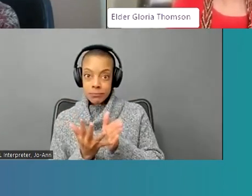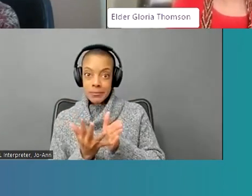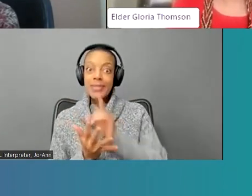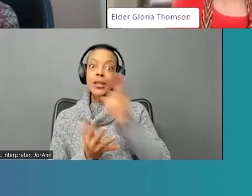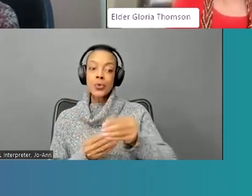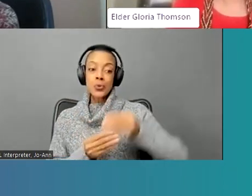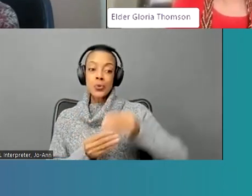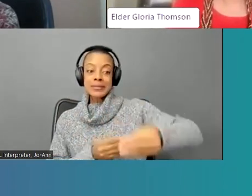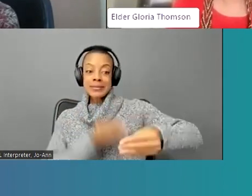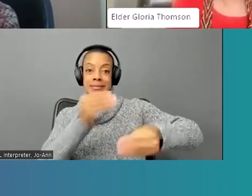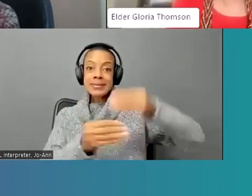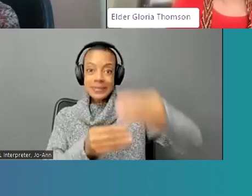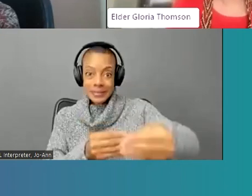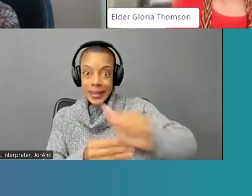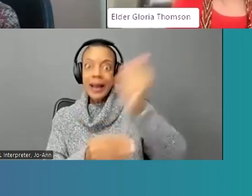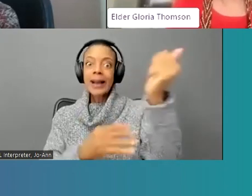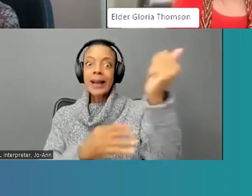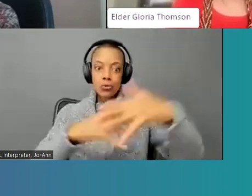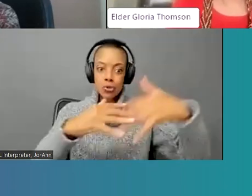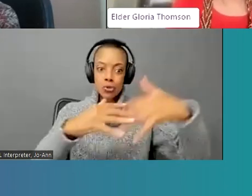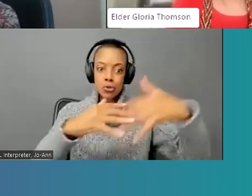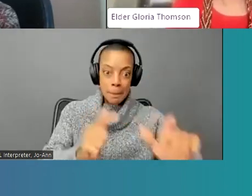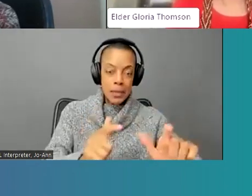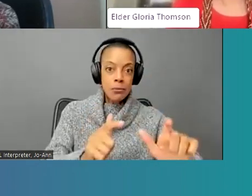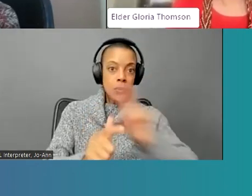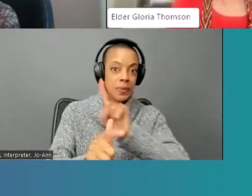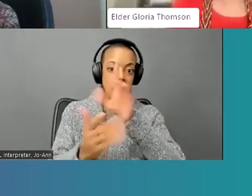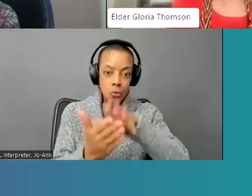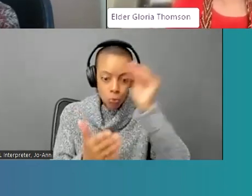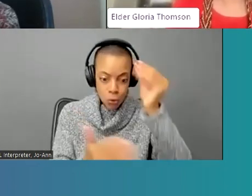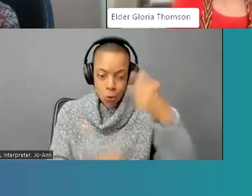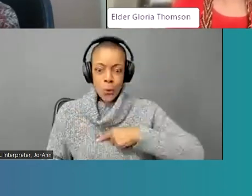it hard, struggling in life.